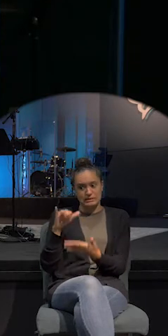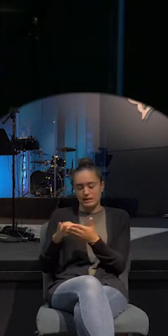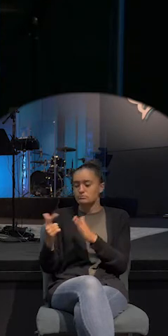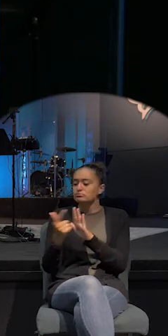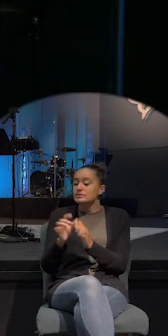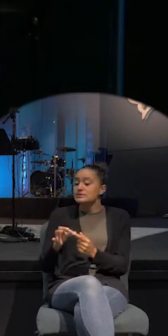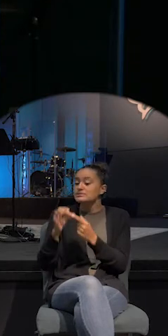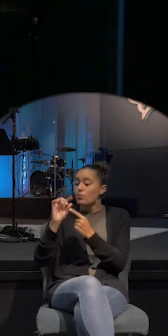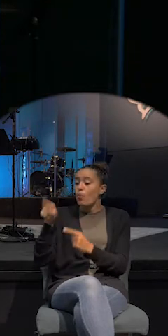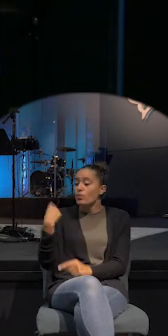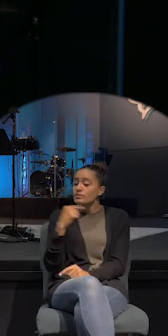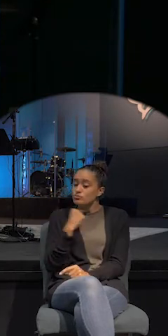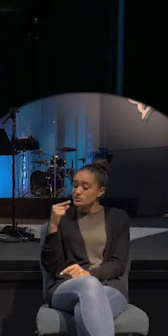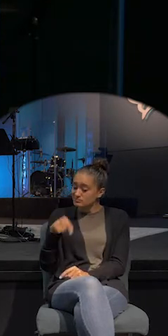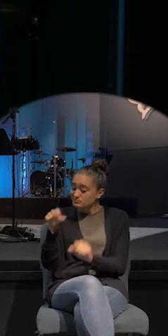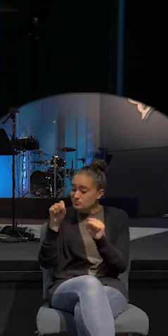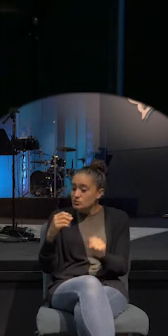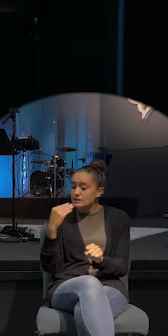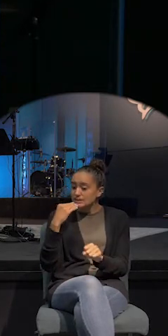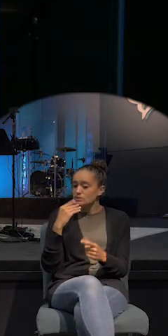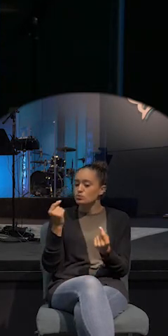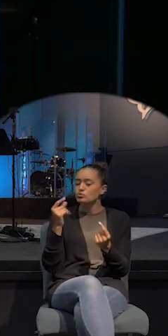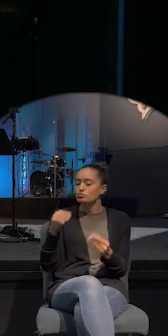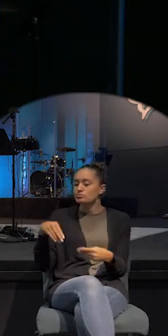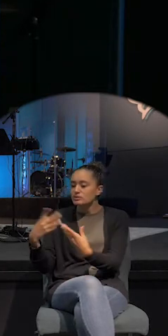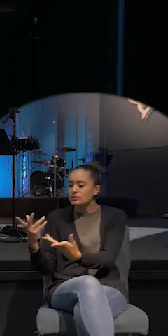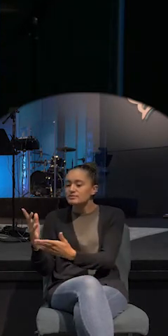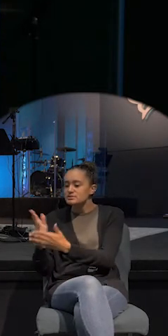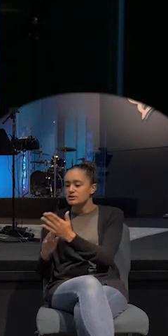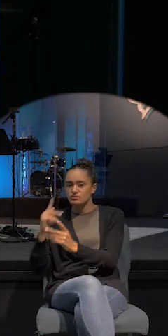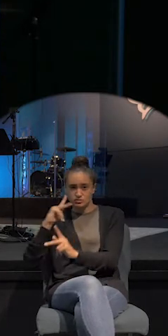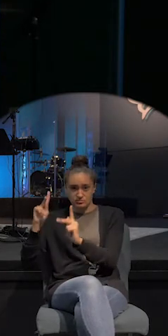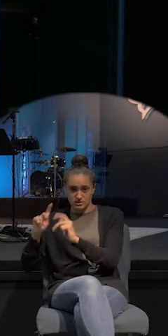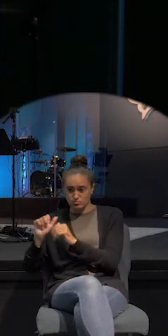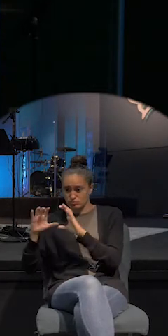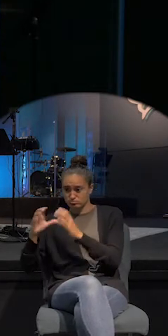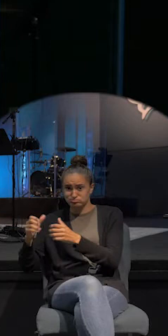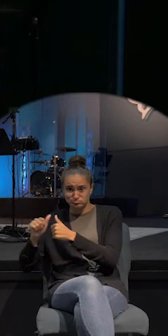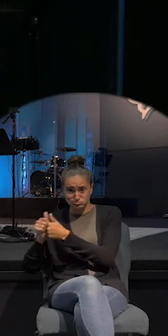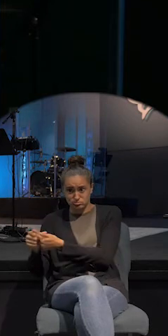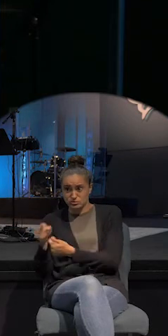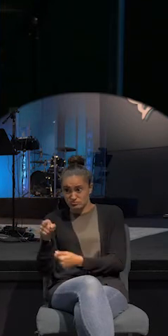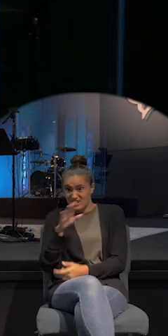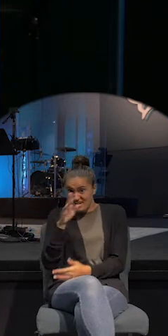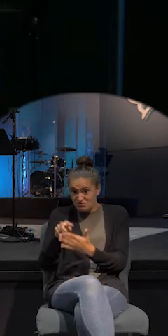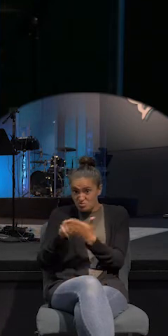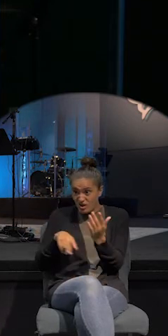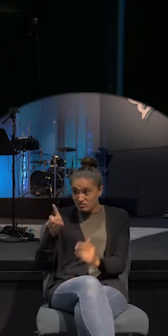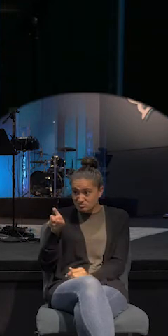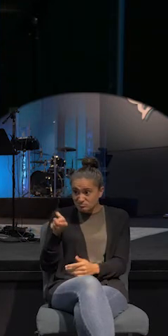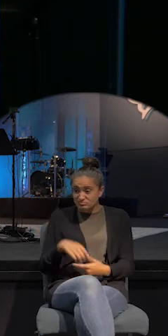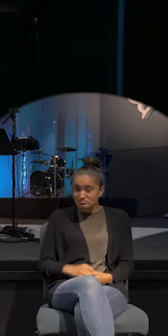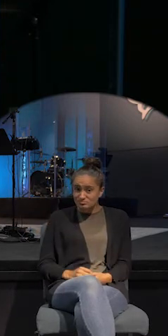except for the priests, and also gave some to those who were with him? Have you never read?" Now, this